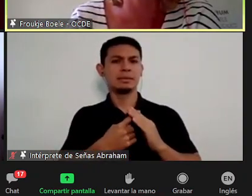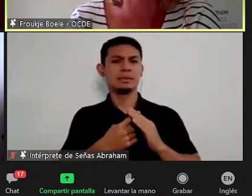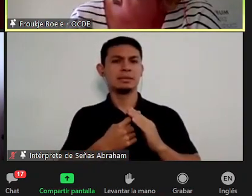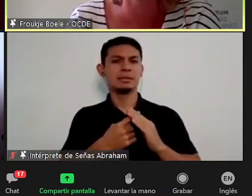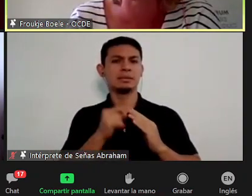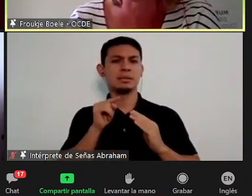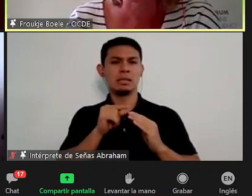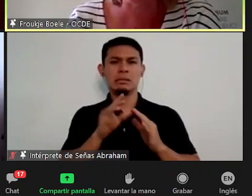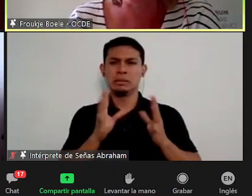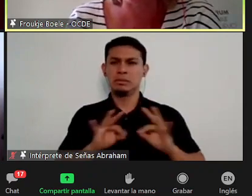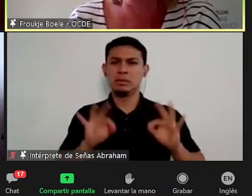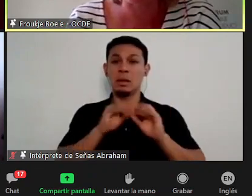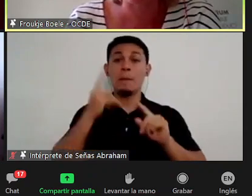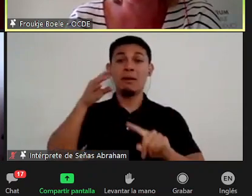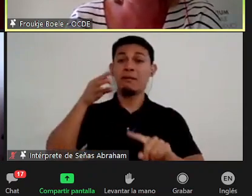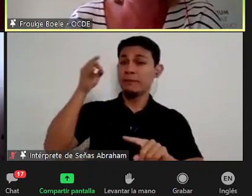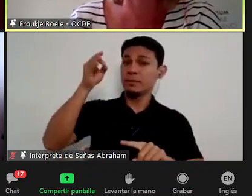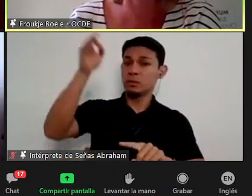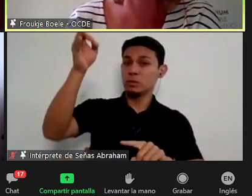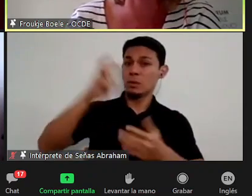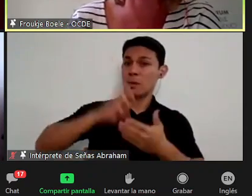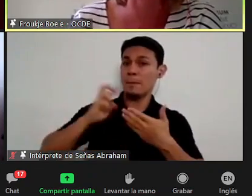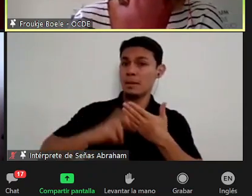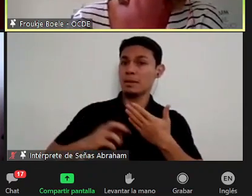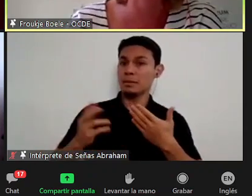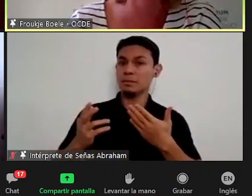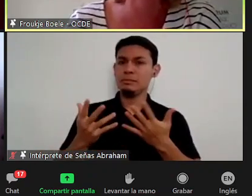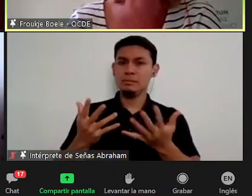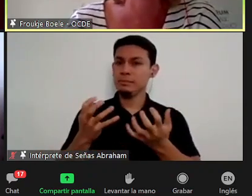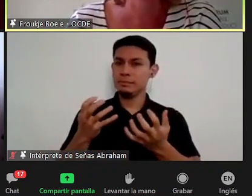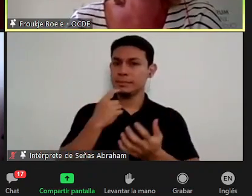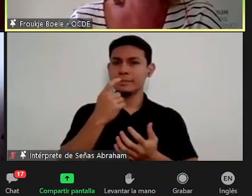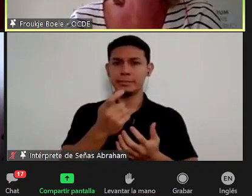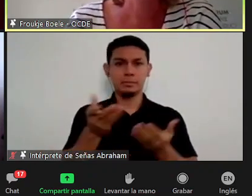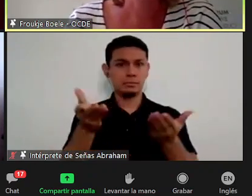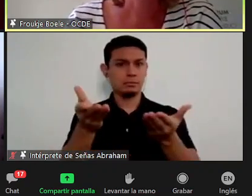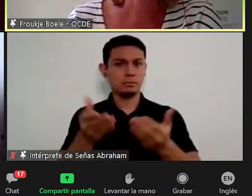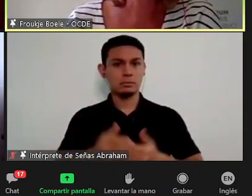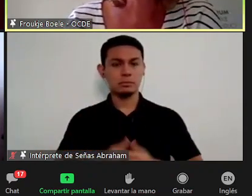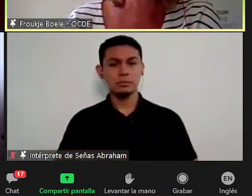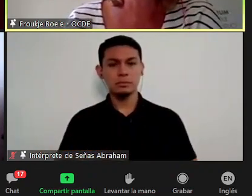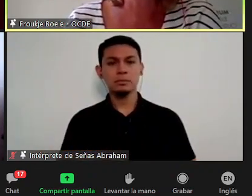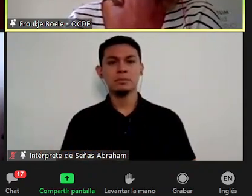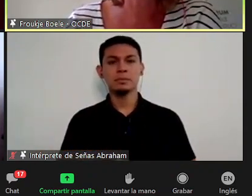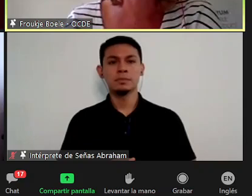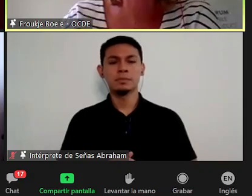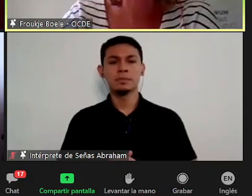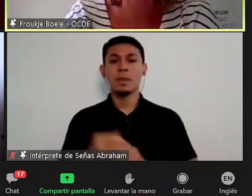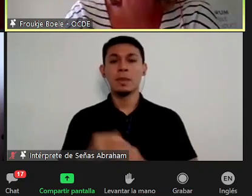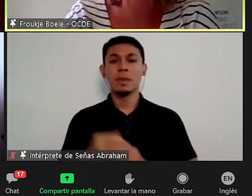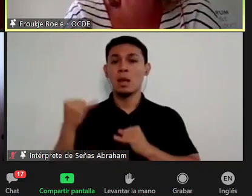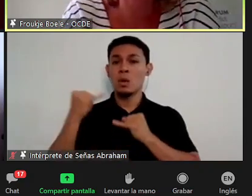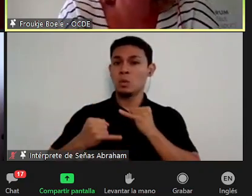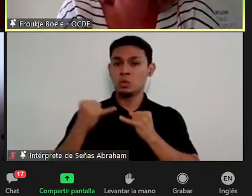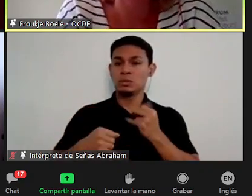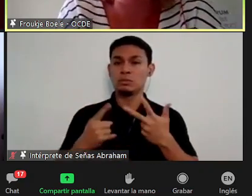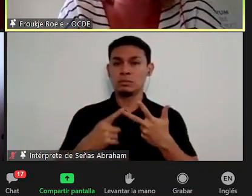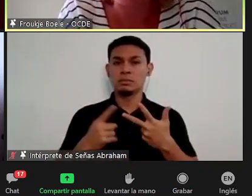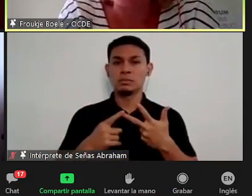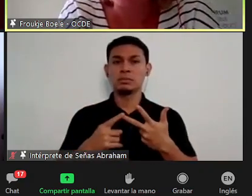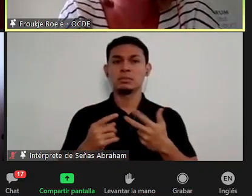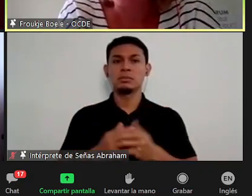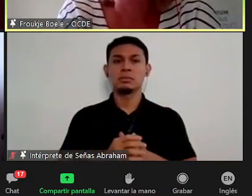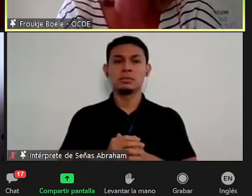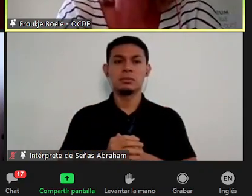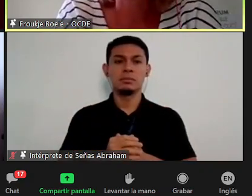these is a crucial point for the future of the planner that i would leave on the table and finally leave on the